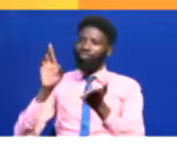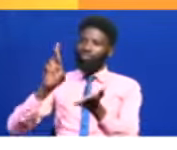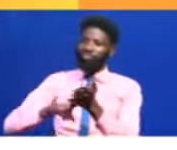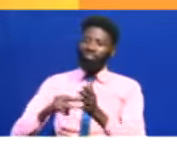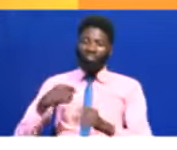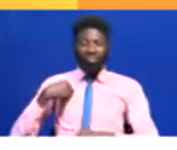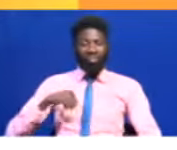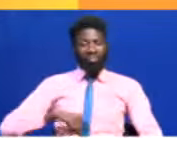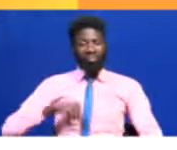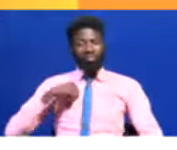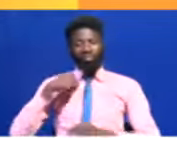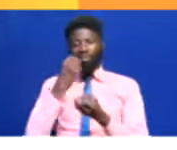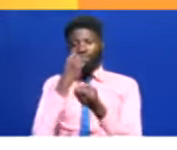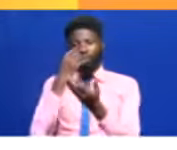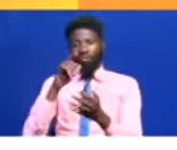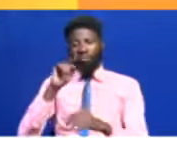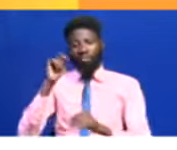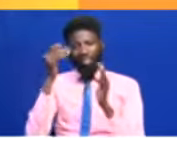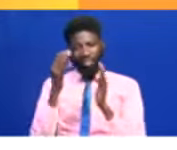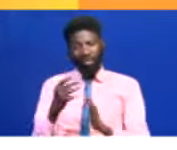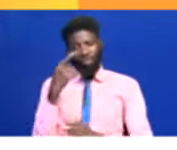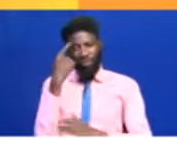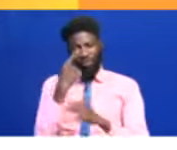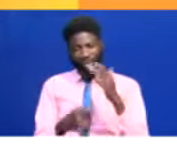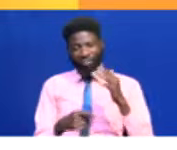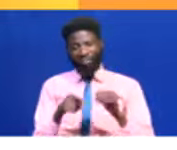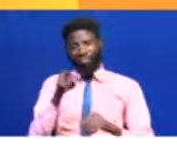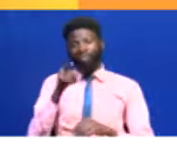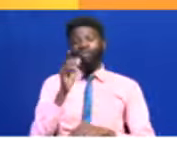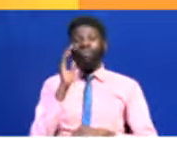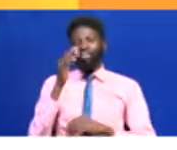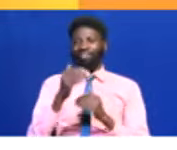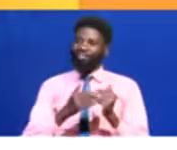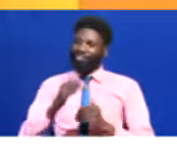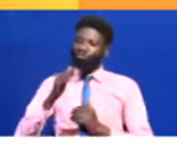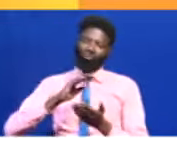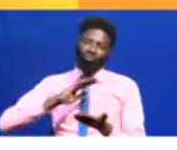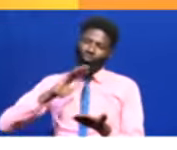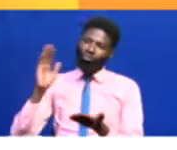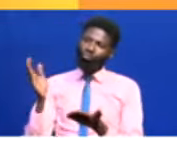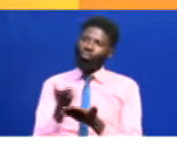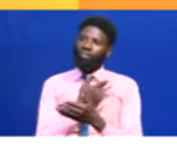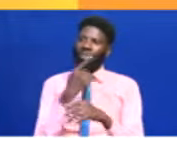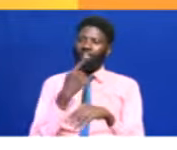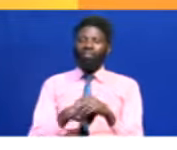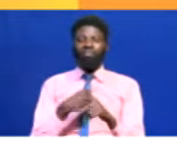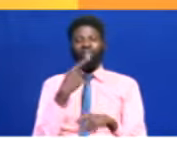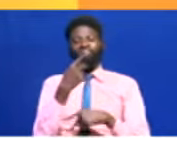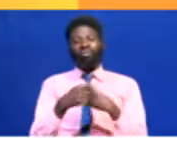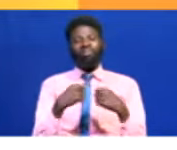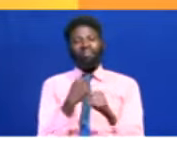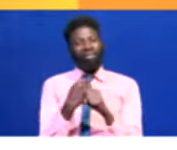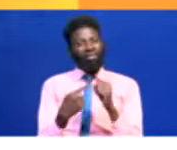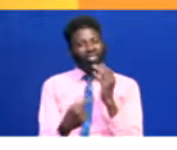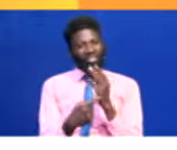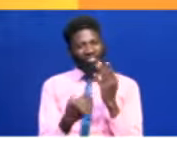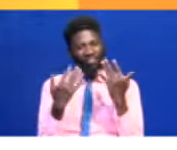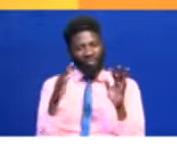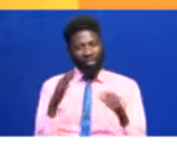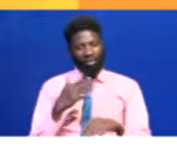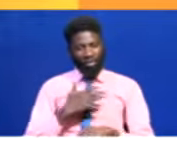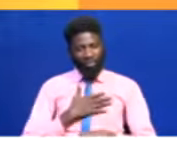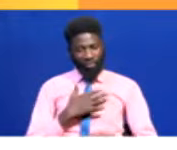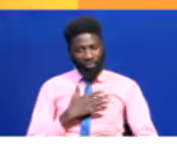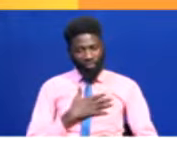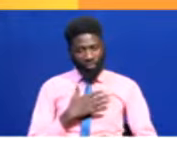to inform Kenyans that this will now be history with digitization. Our